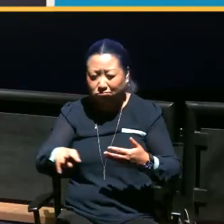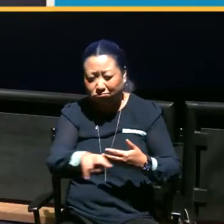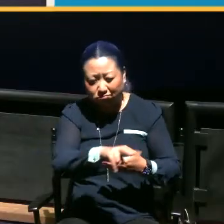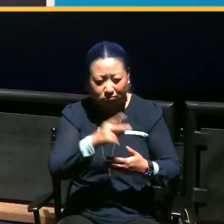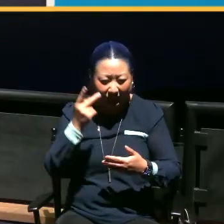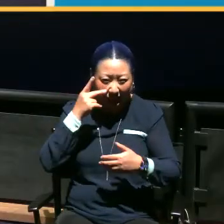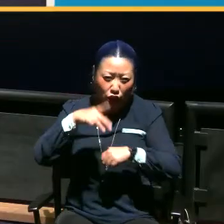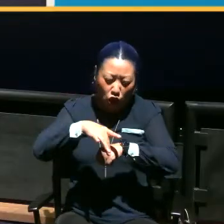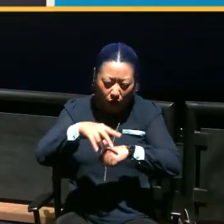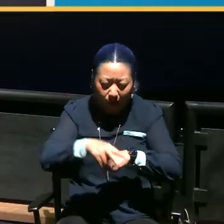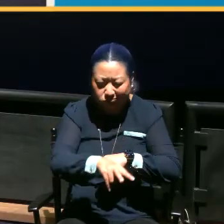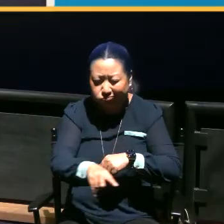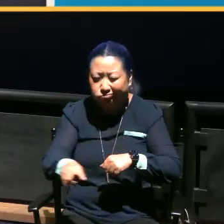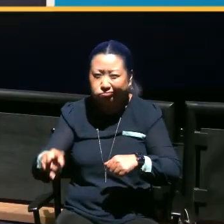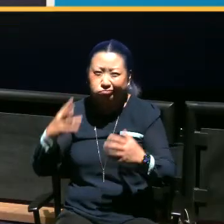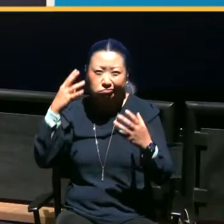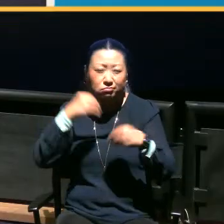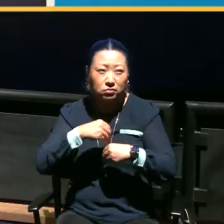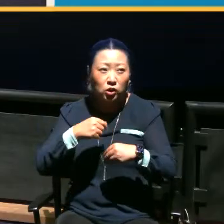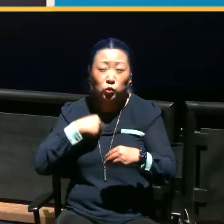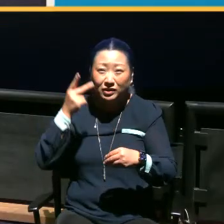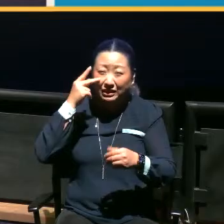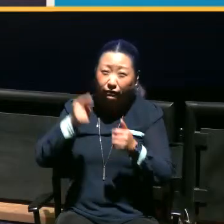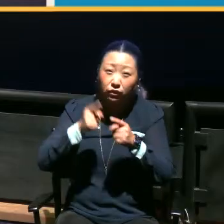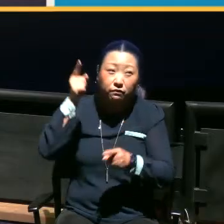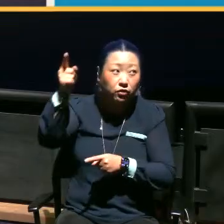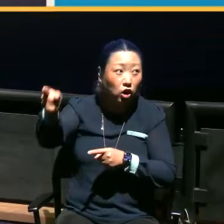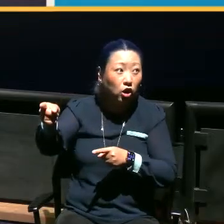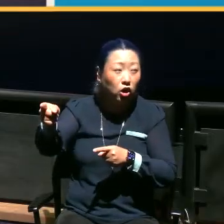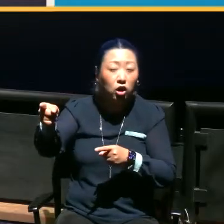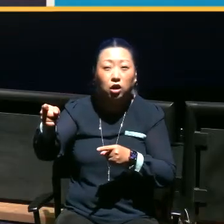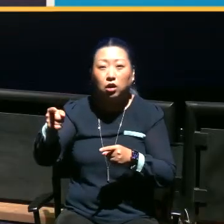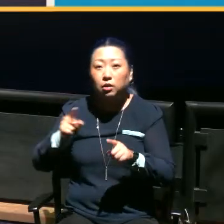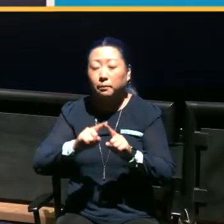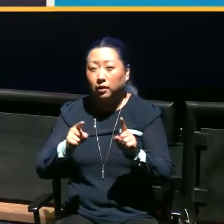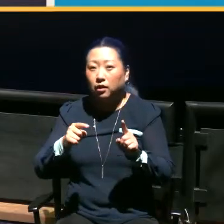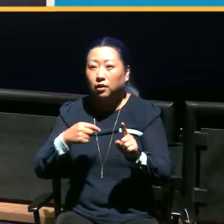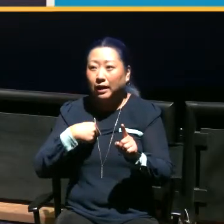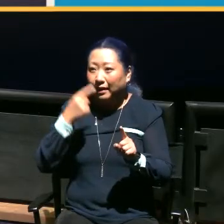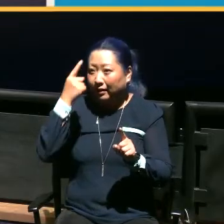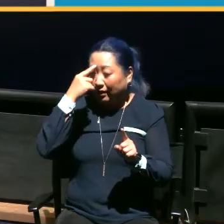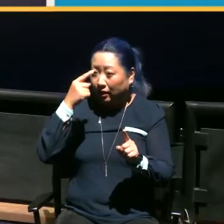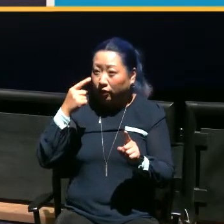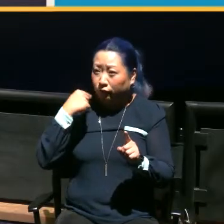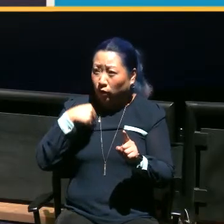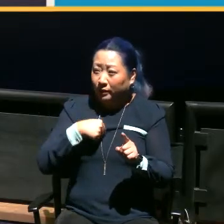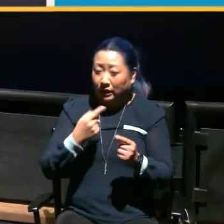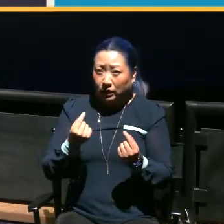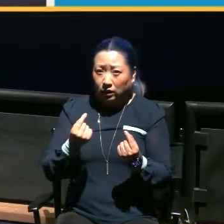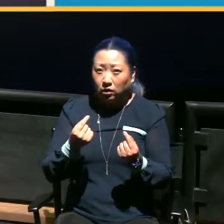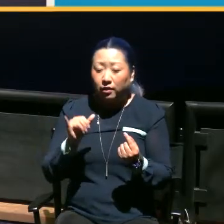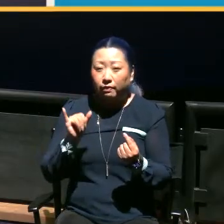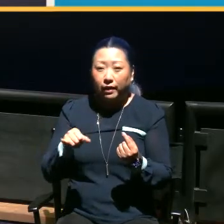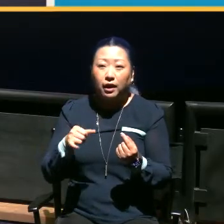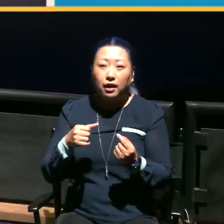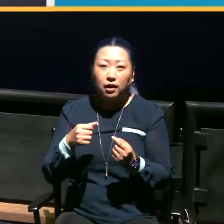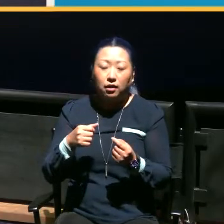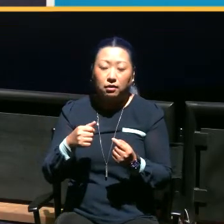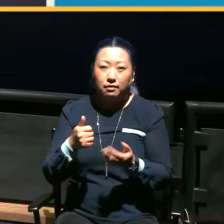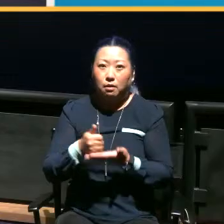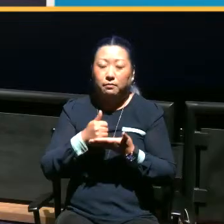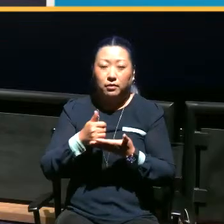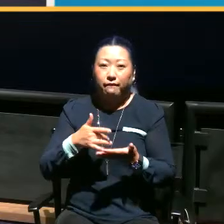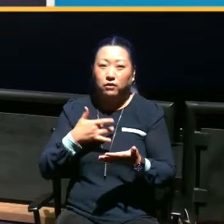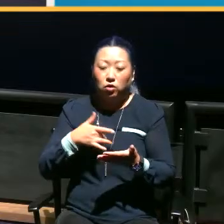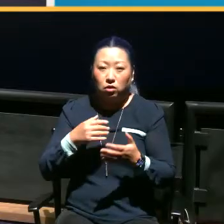at Earth, and you see it from afar, but I think what that did for me was make me appreciate it more when